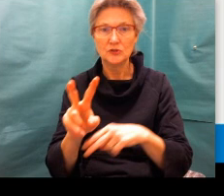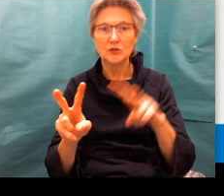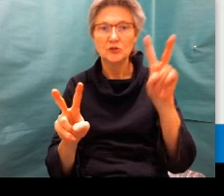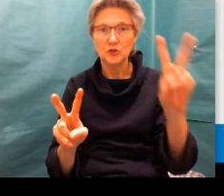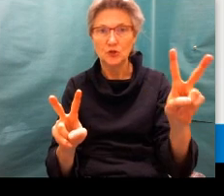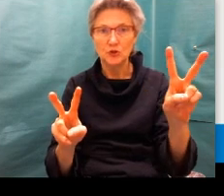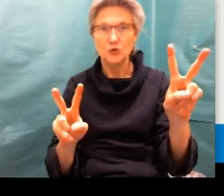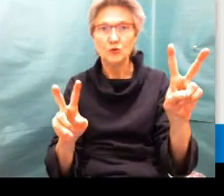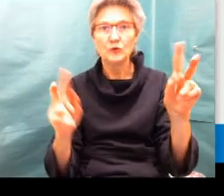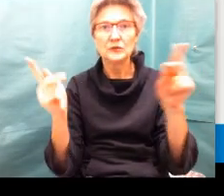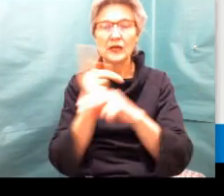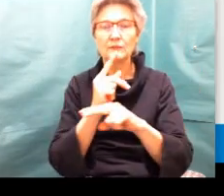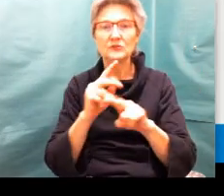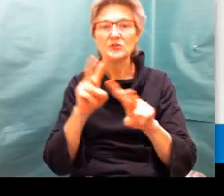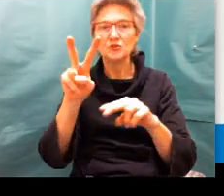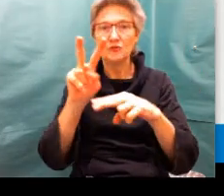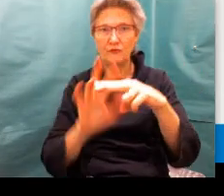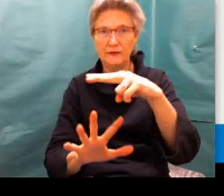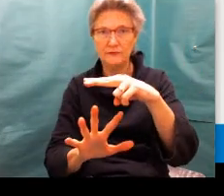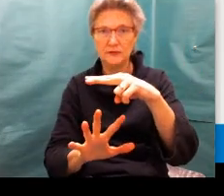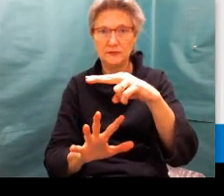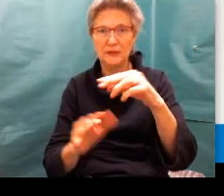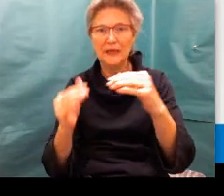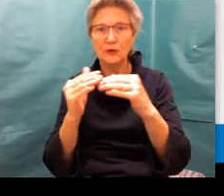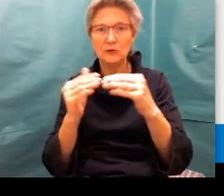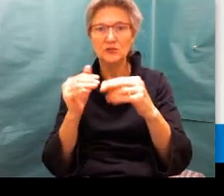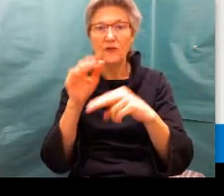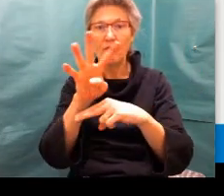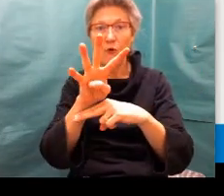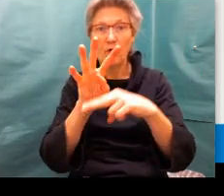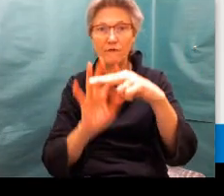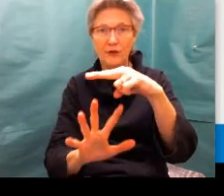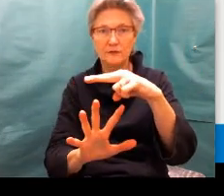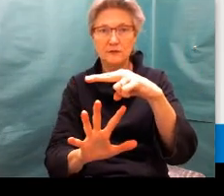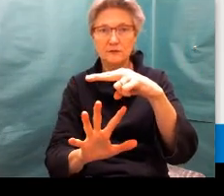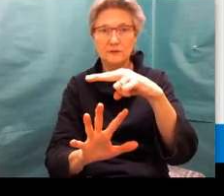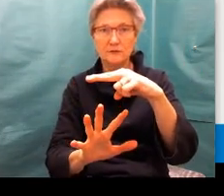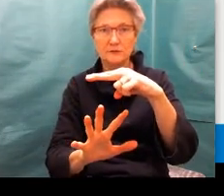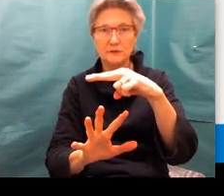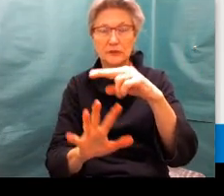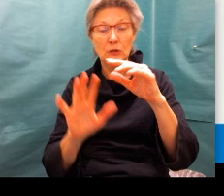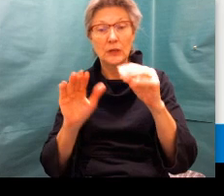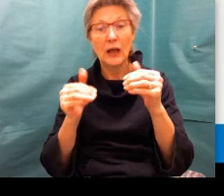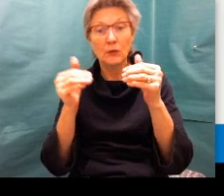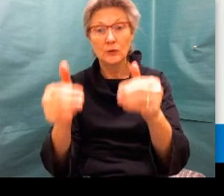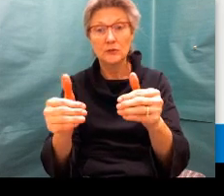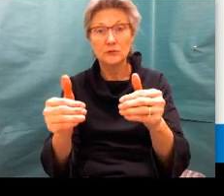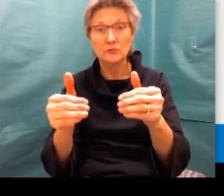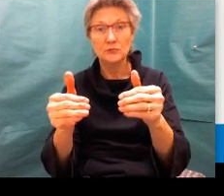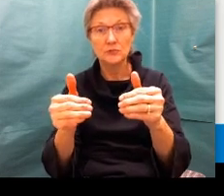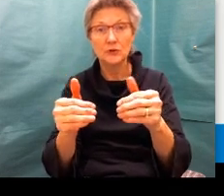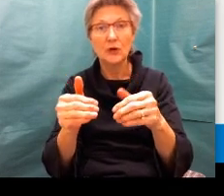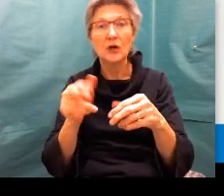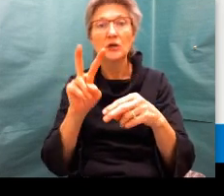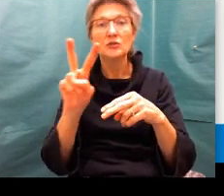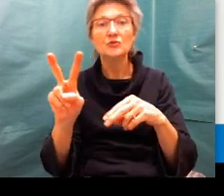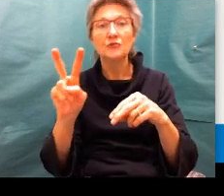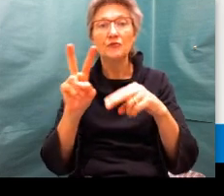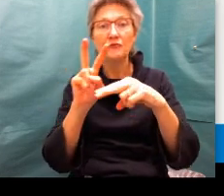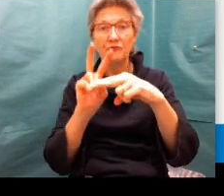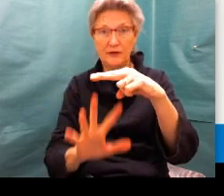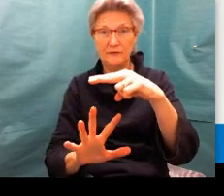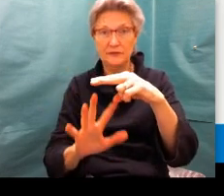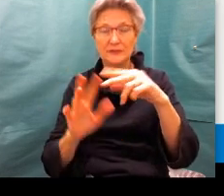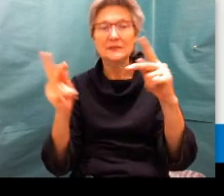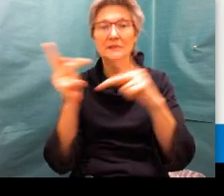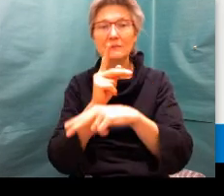right? And 2/5 times 2 is 4/5. We're now going to do 2/5